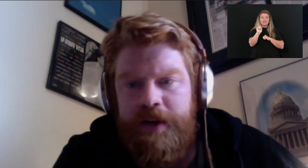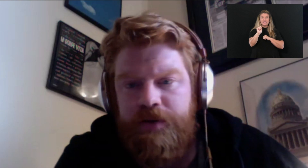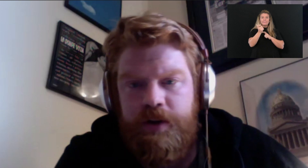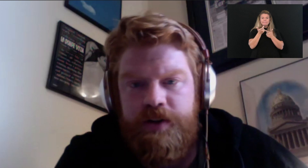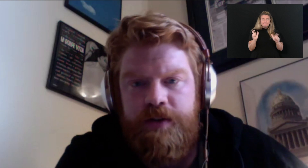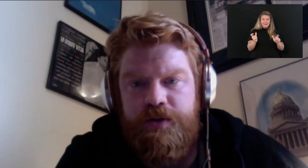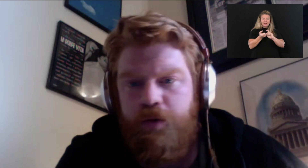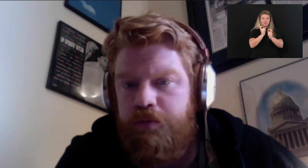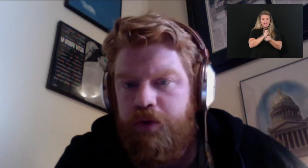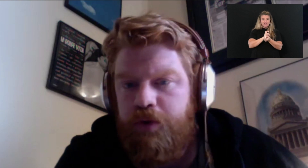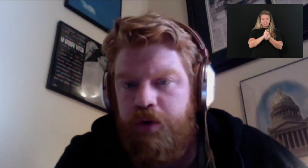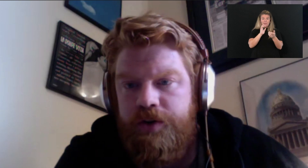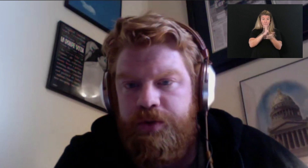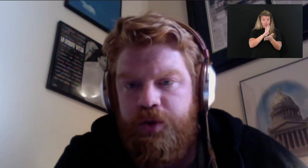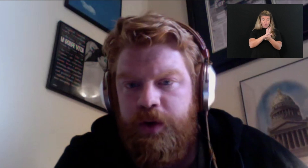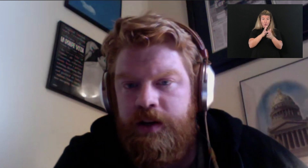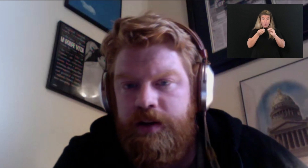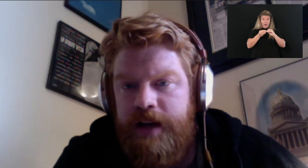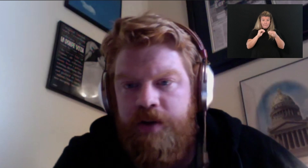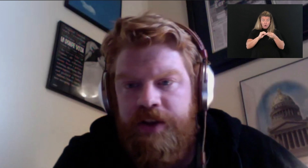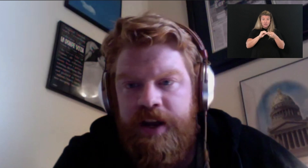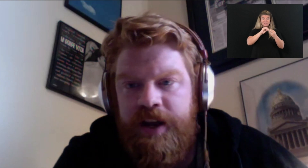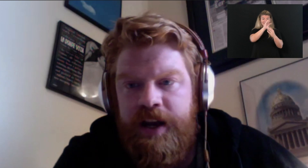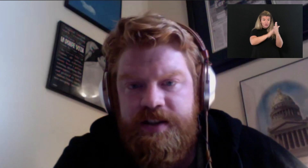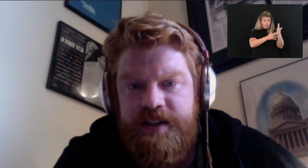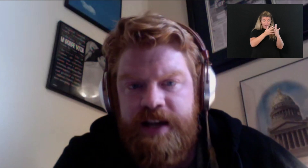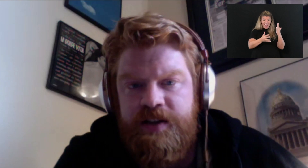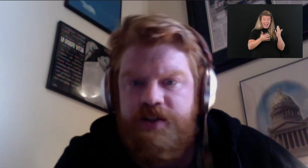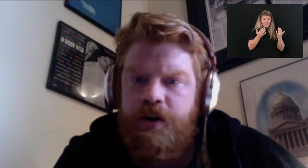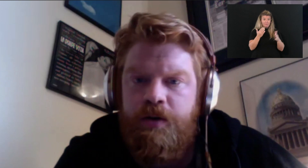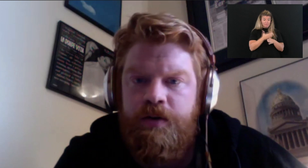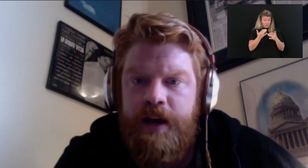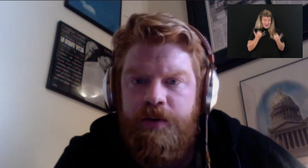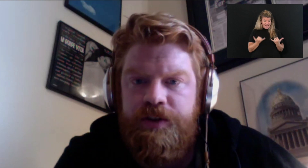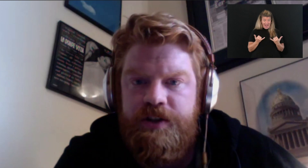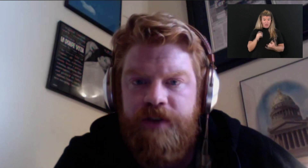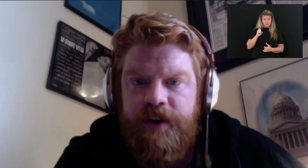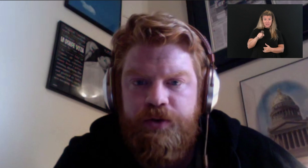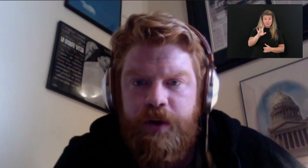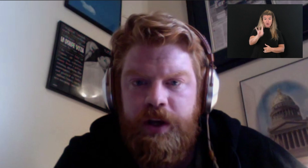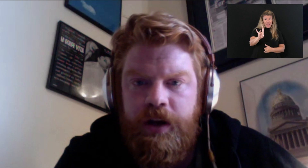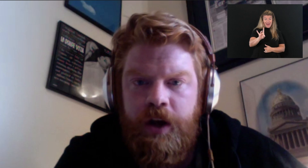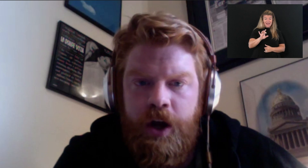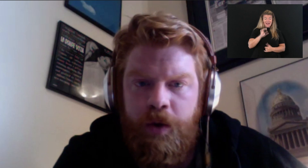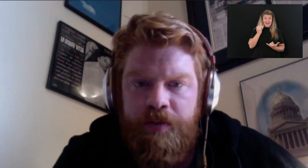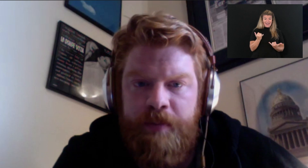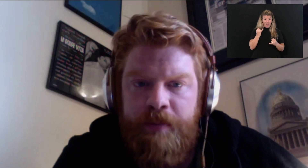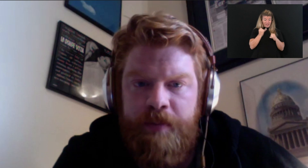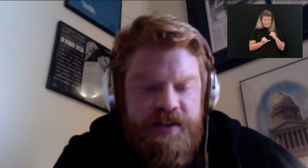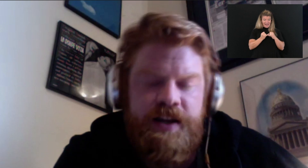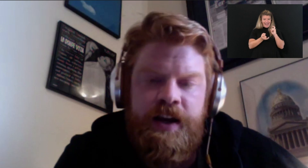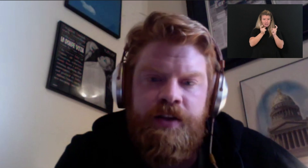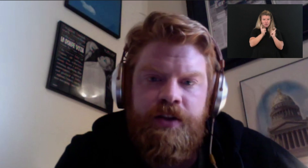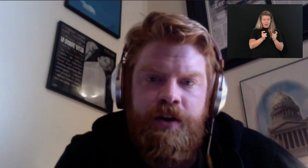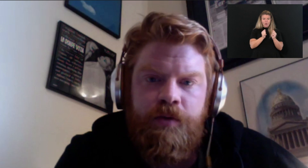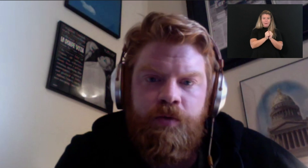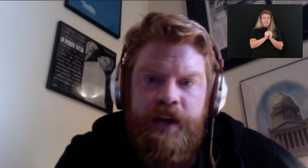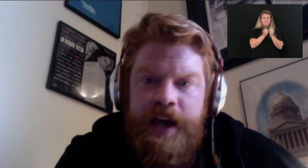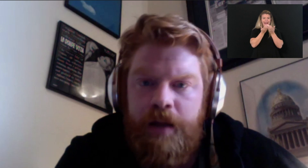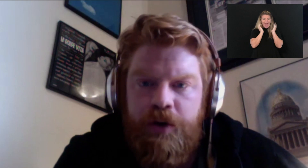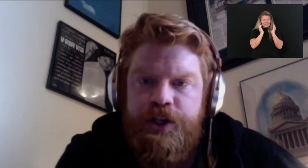school metrics and the school protocols between now or the 8th? Is this set in stone now with this final tweak with masks and